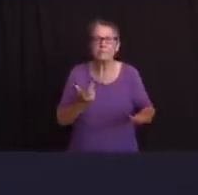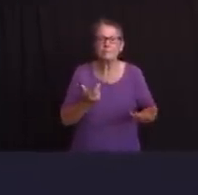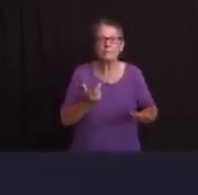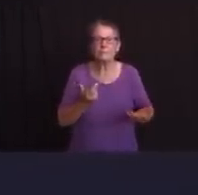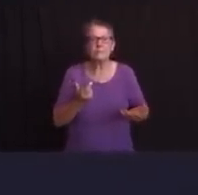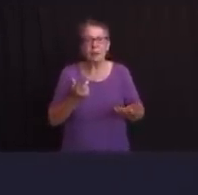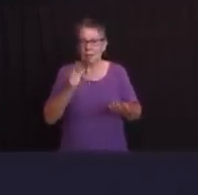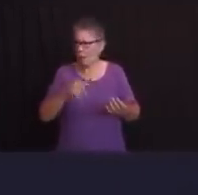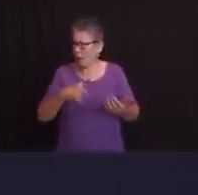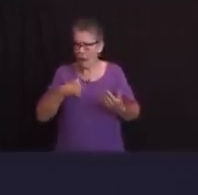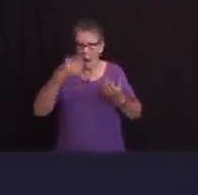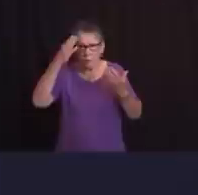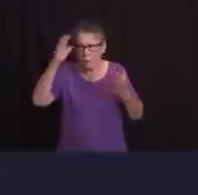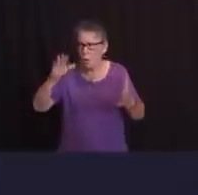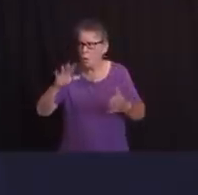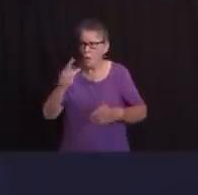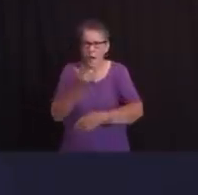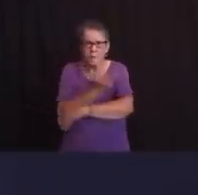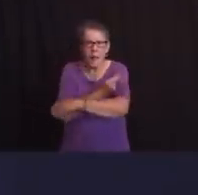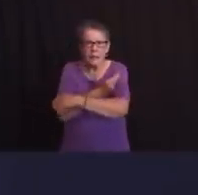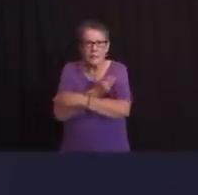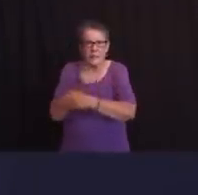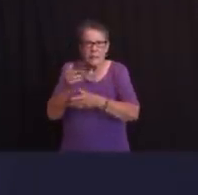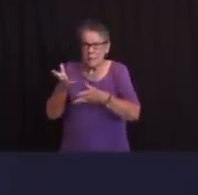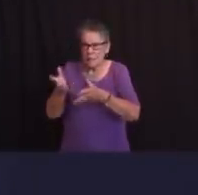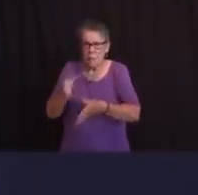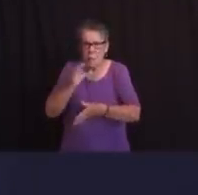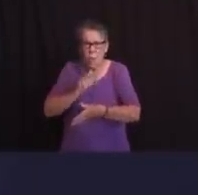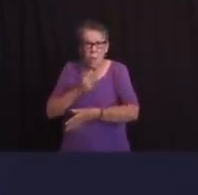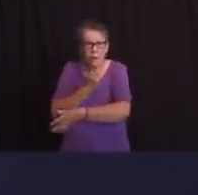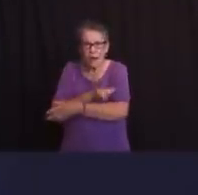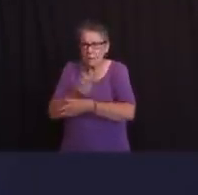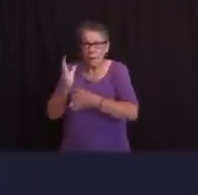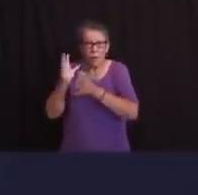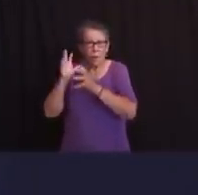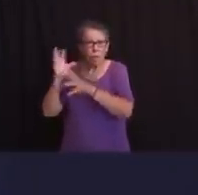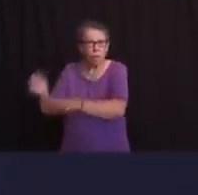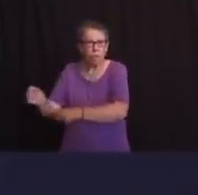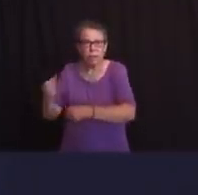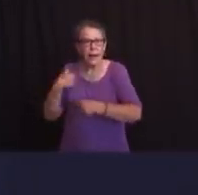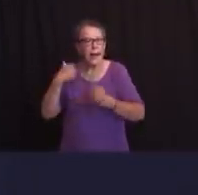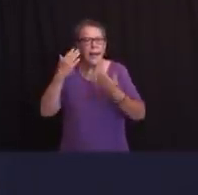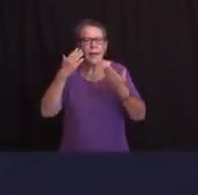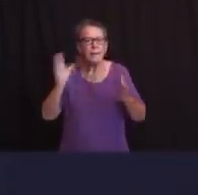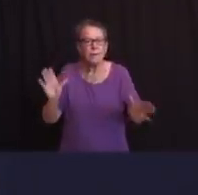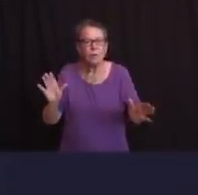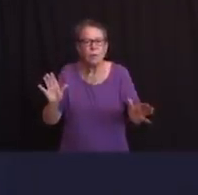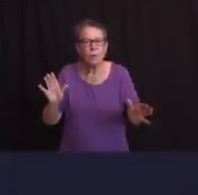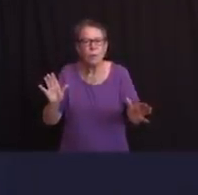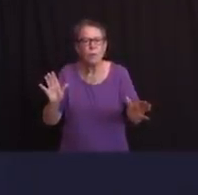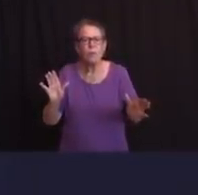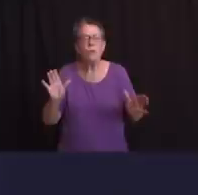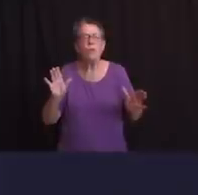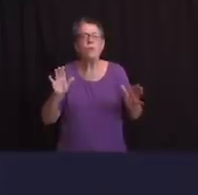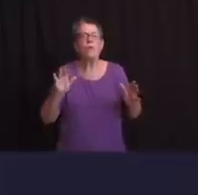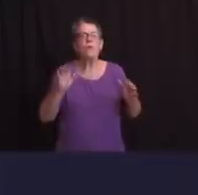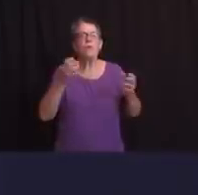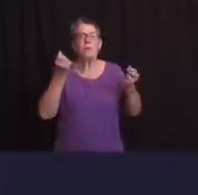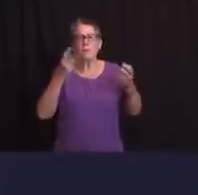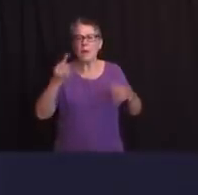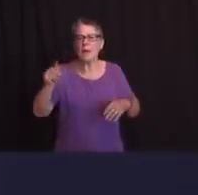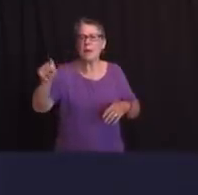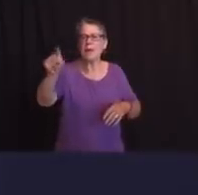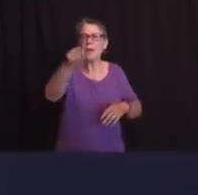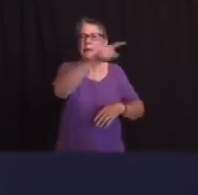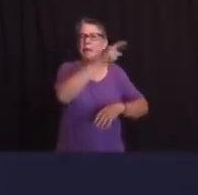We monitor that. We know that our percentage is less than the national percentage.